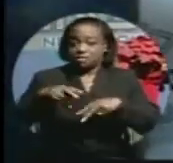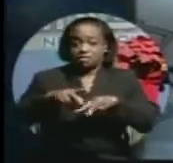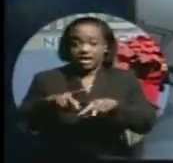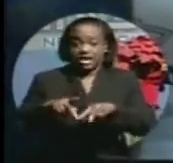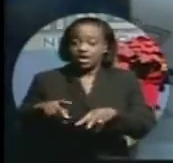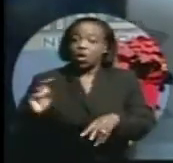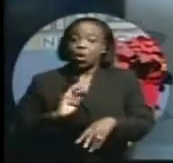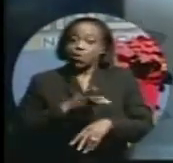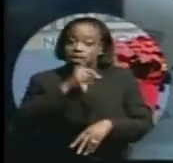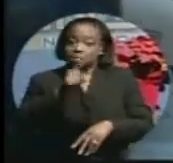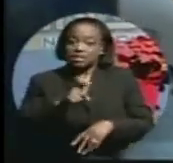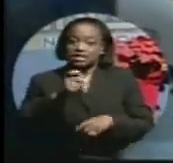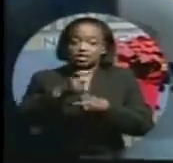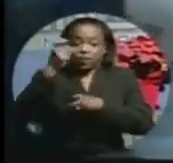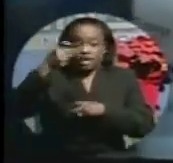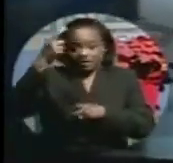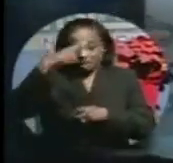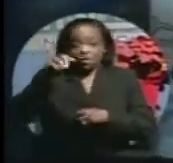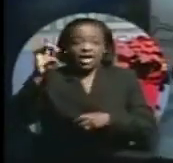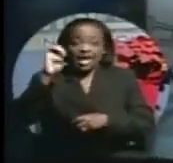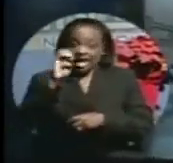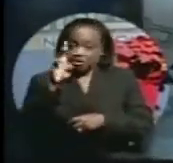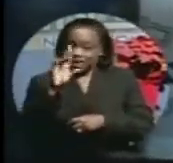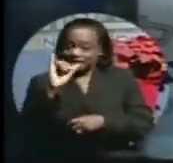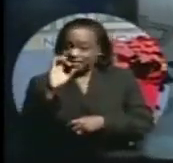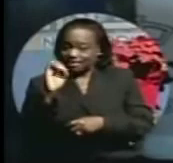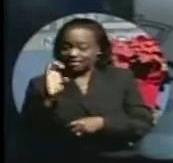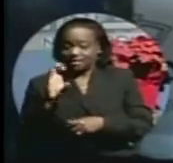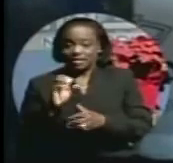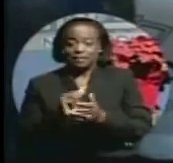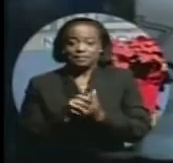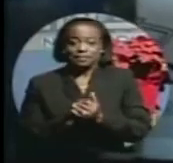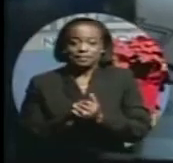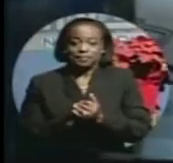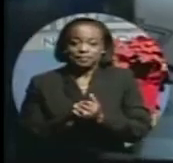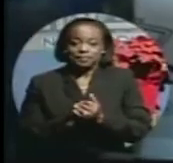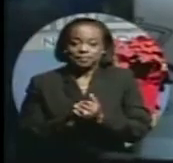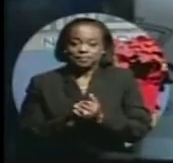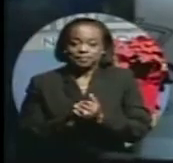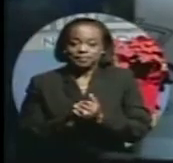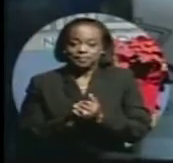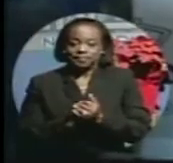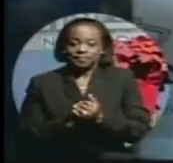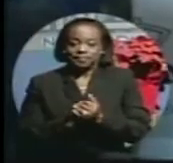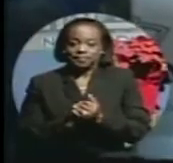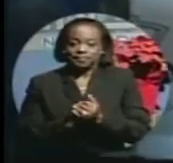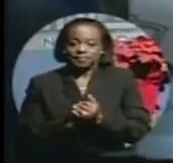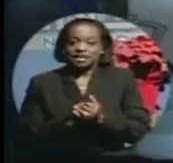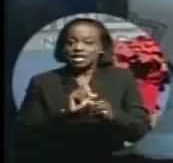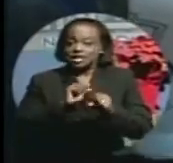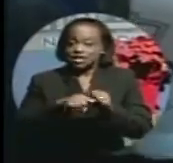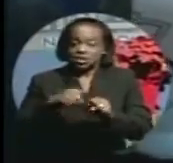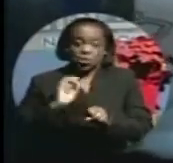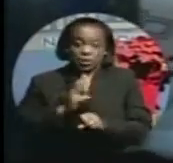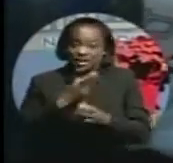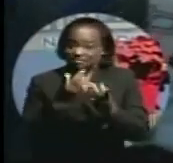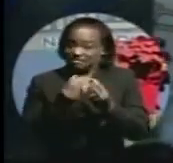this one for Eric, the guy who got killed in the car accident, and I got him in the pocket. So we did it for him. Thank you.